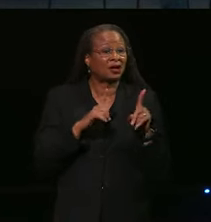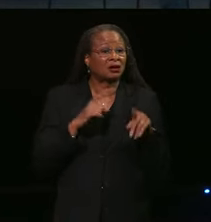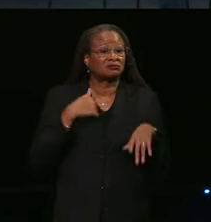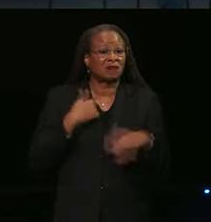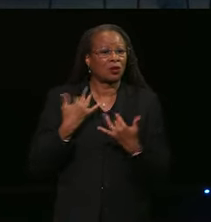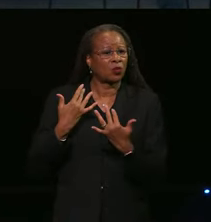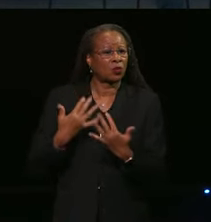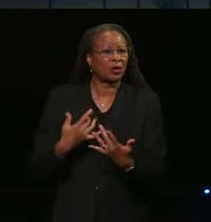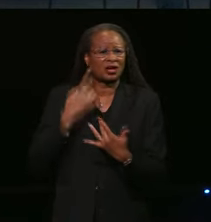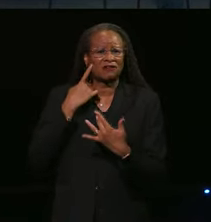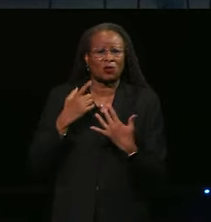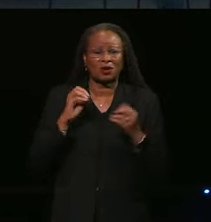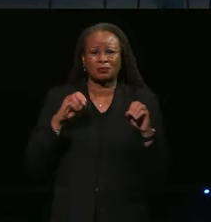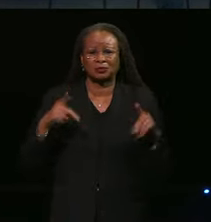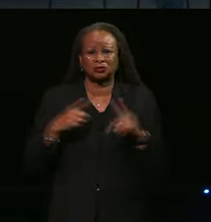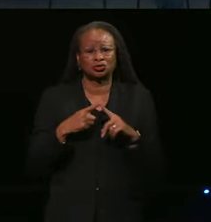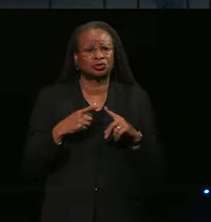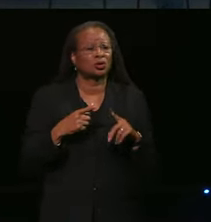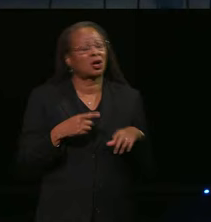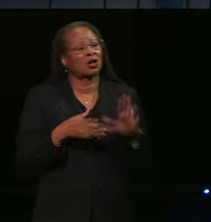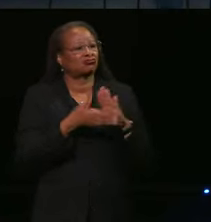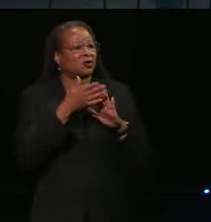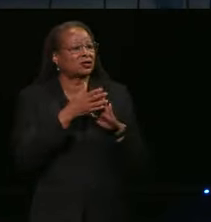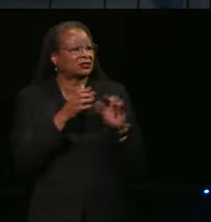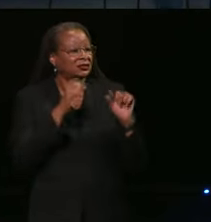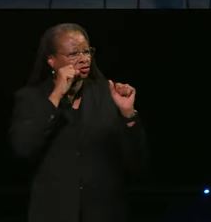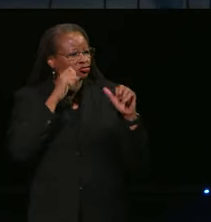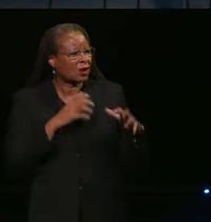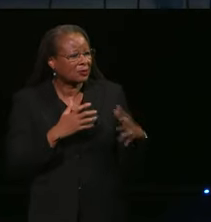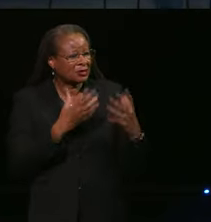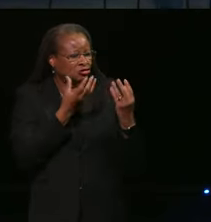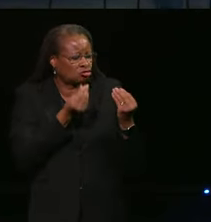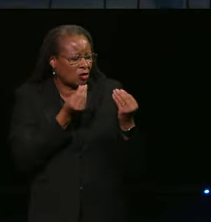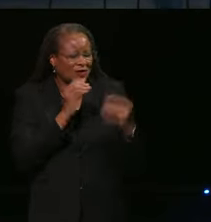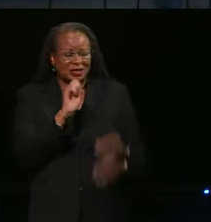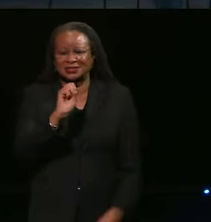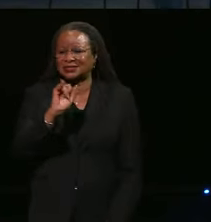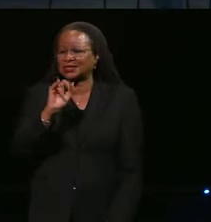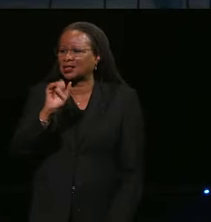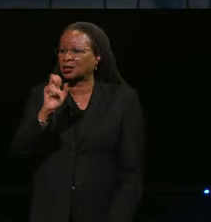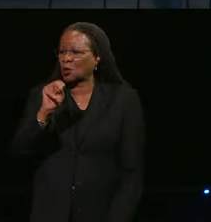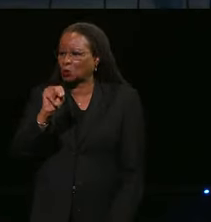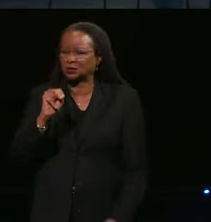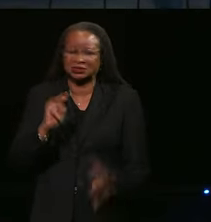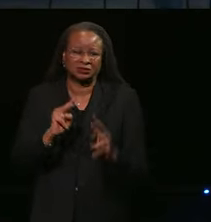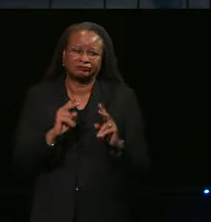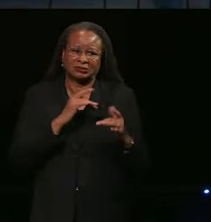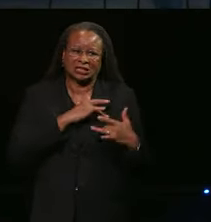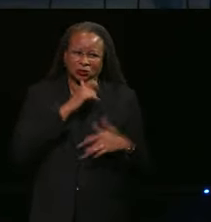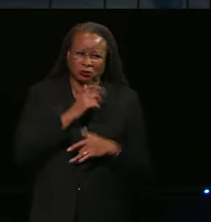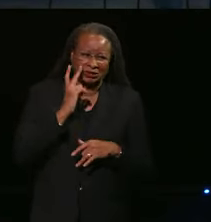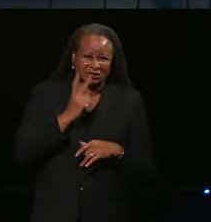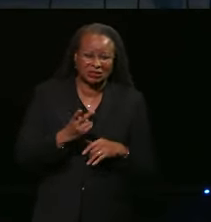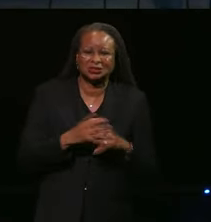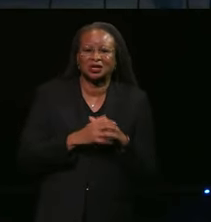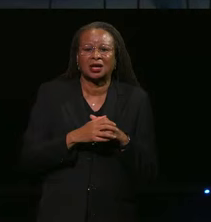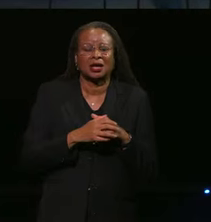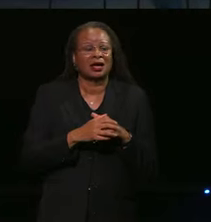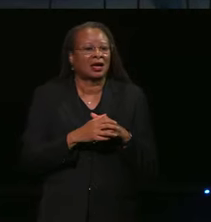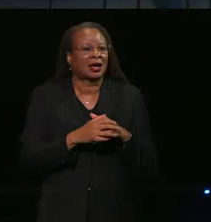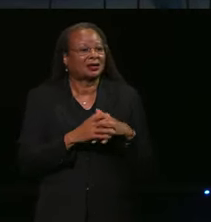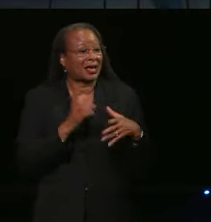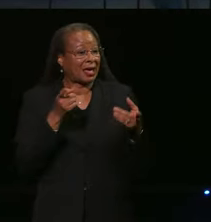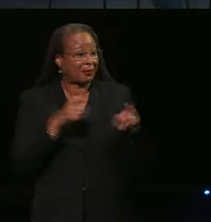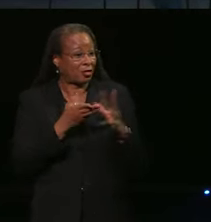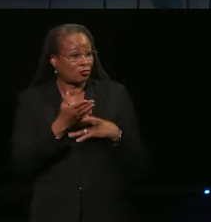been waiting for an opportunity to run these incredibly soft silicones, which is really like unusual. It happened through an